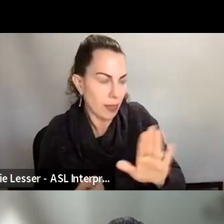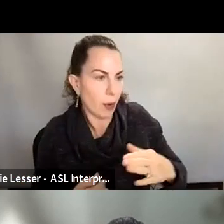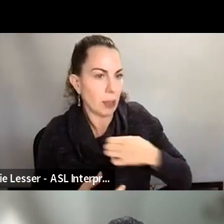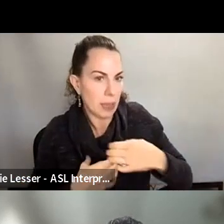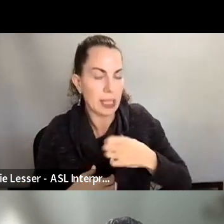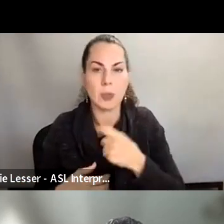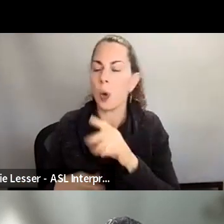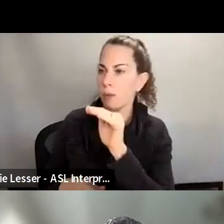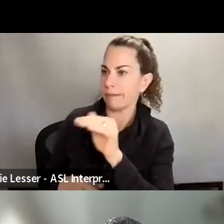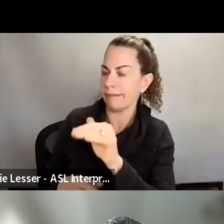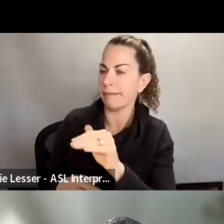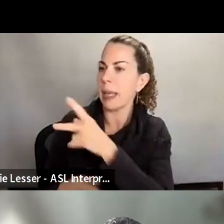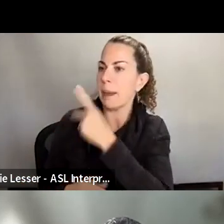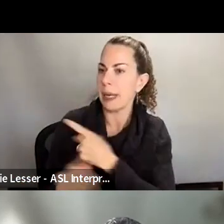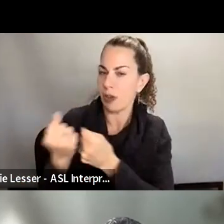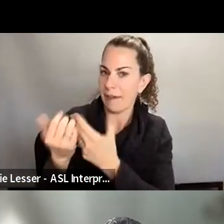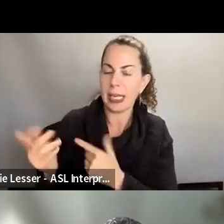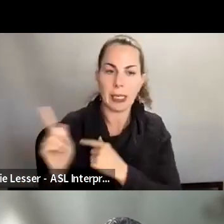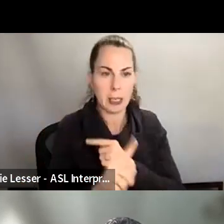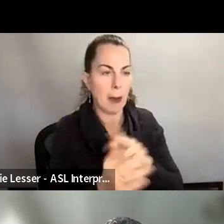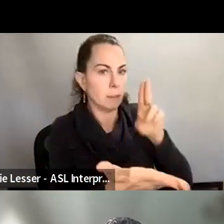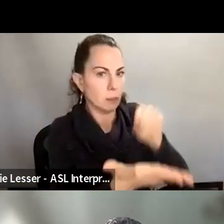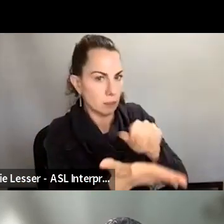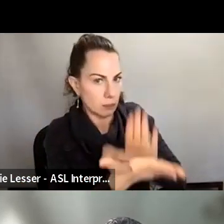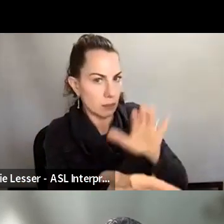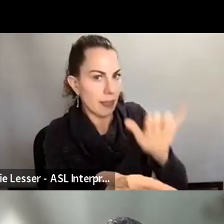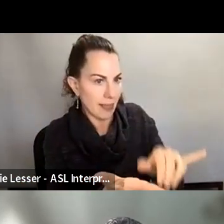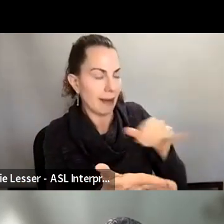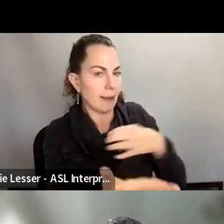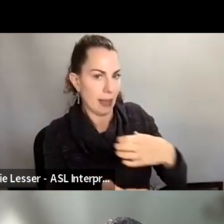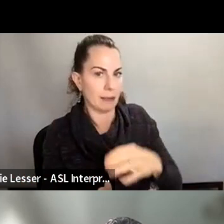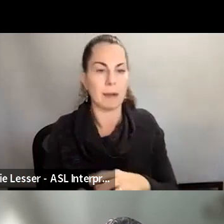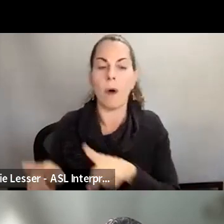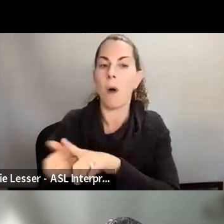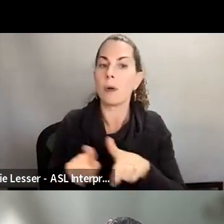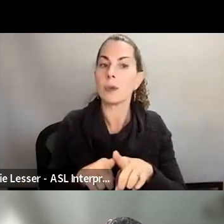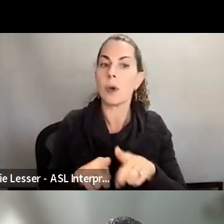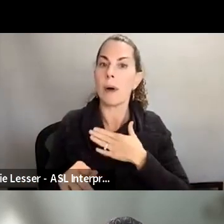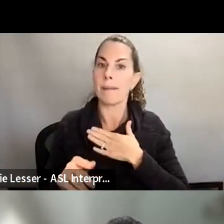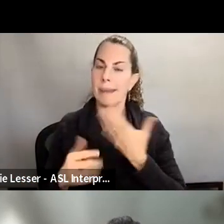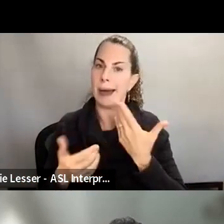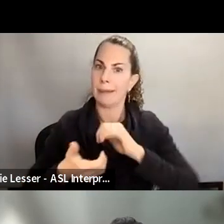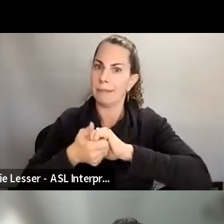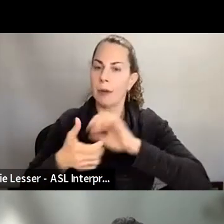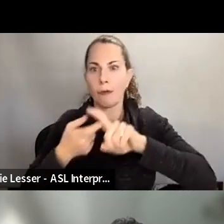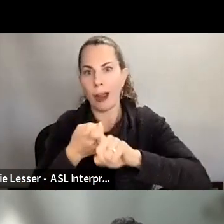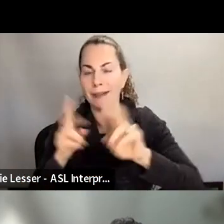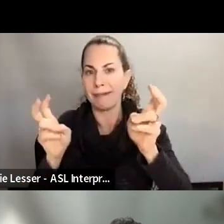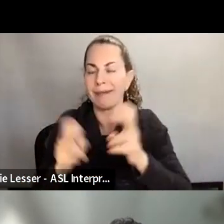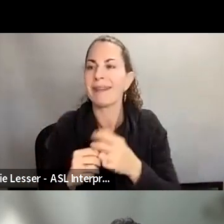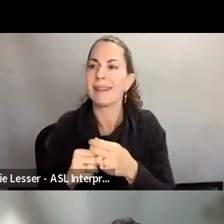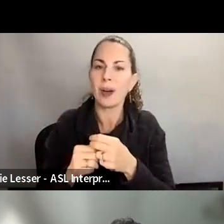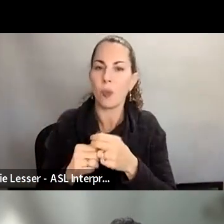have them note that. Also, if you can, my best allies were risk management, quality, and